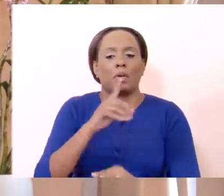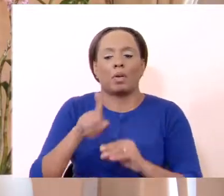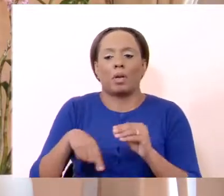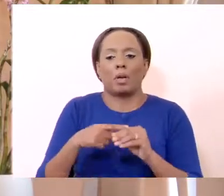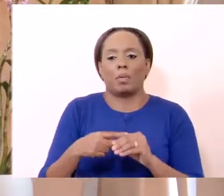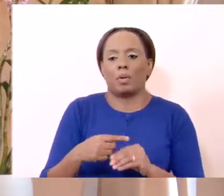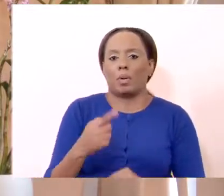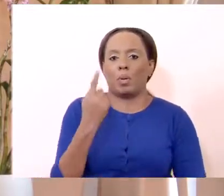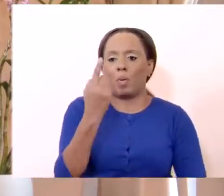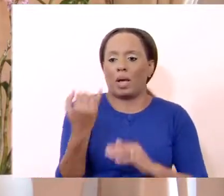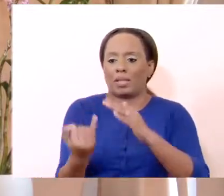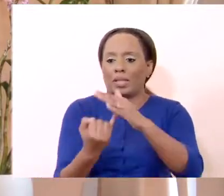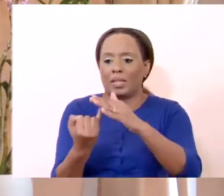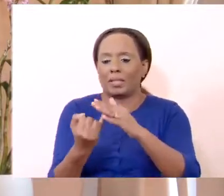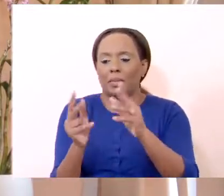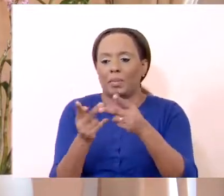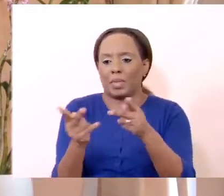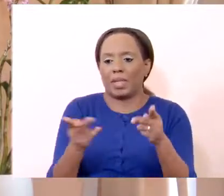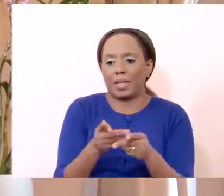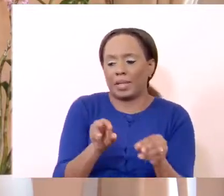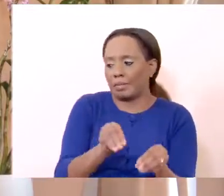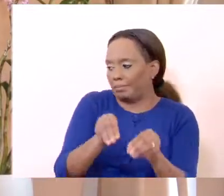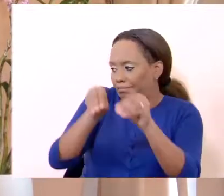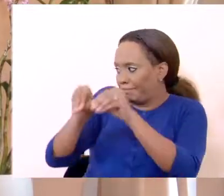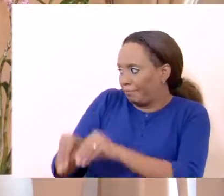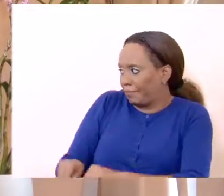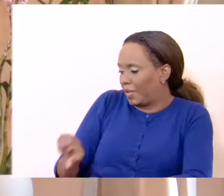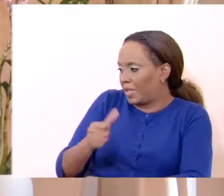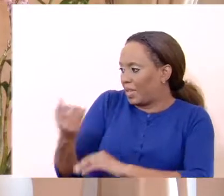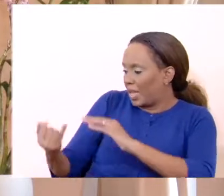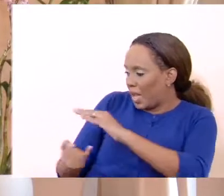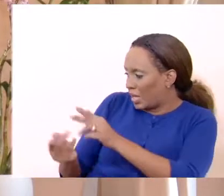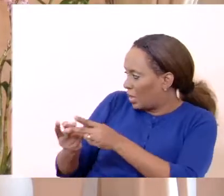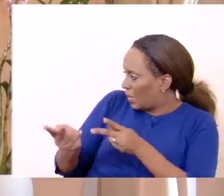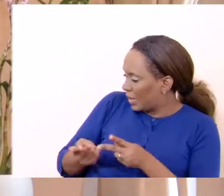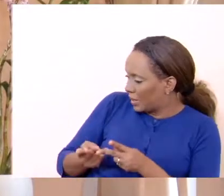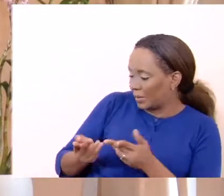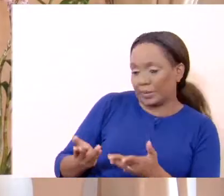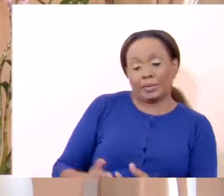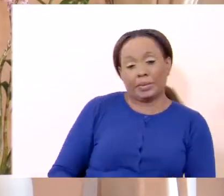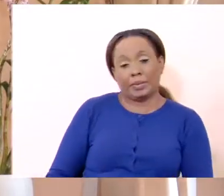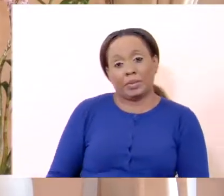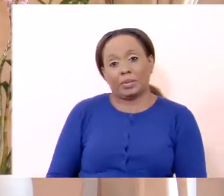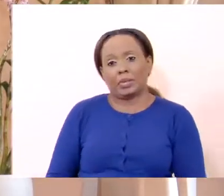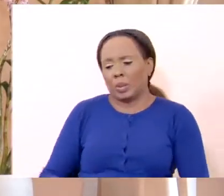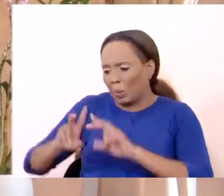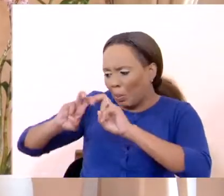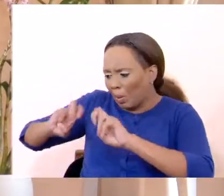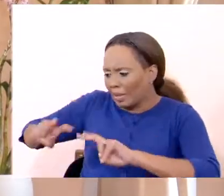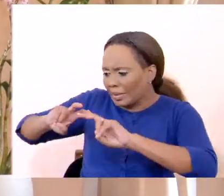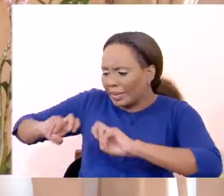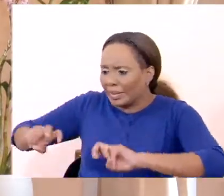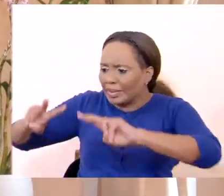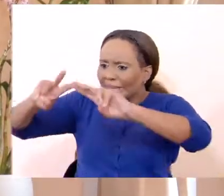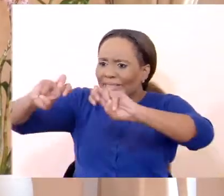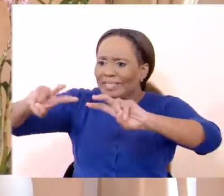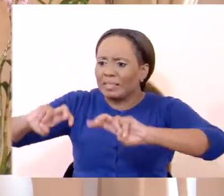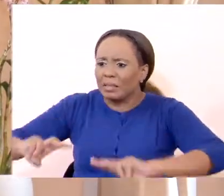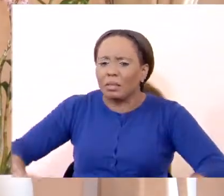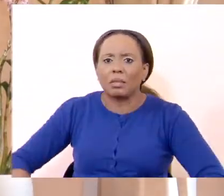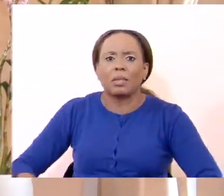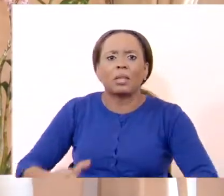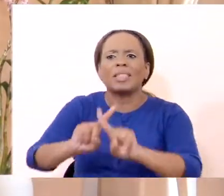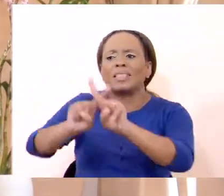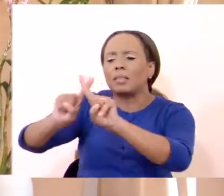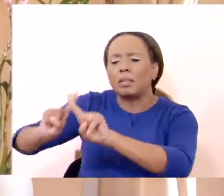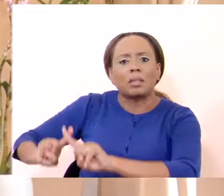isolation facility to another. Cases also, as you're aware, are assessed. So what we're trying to do, because